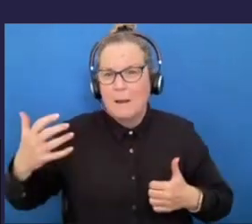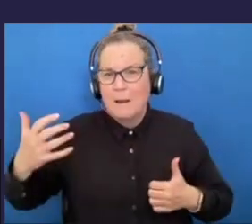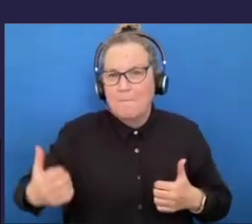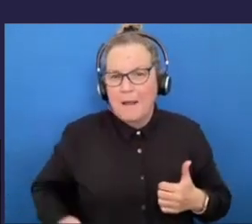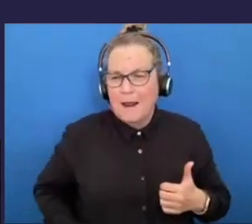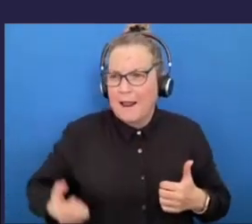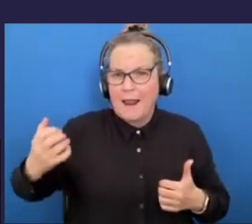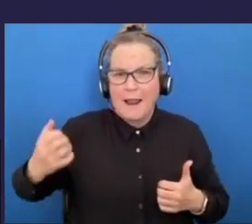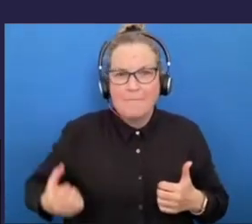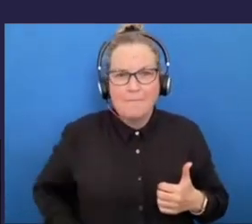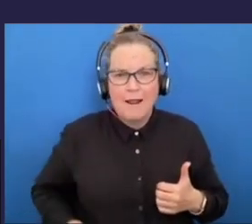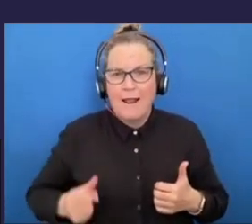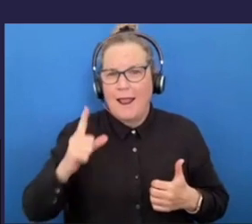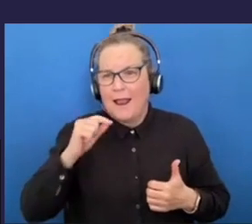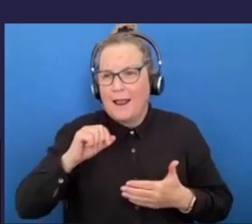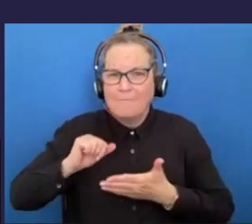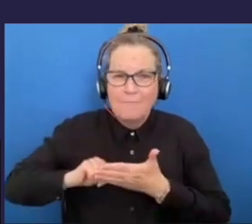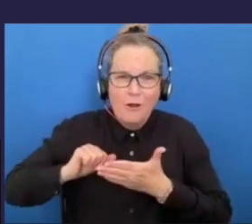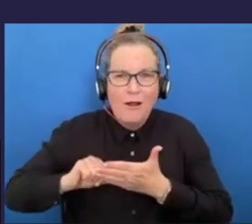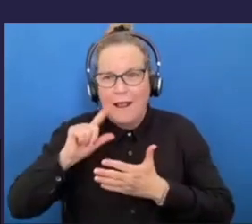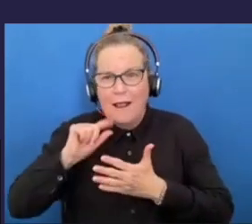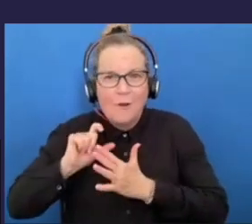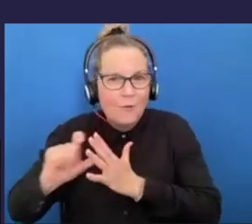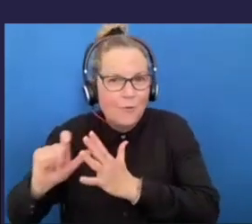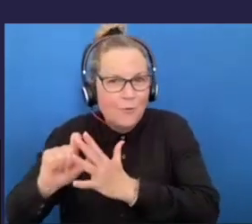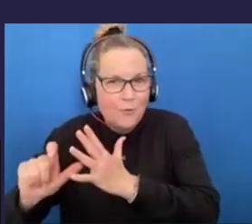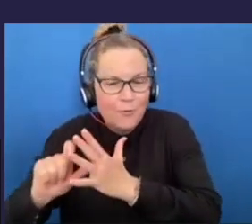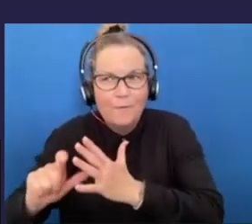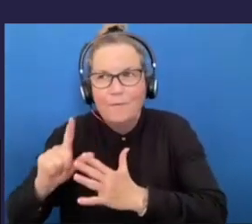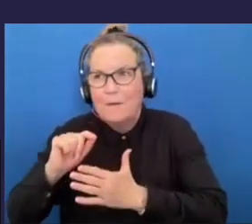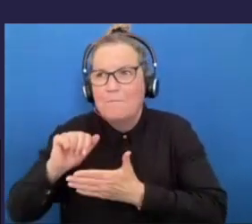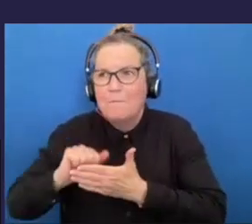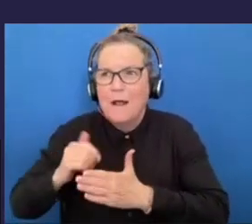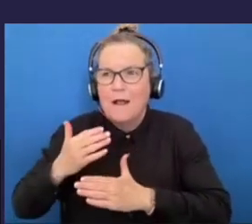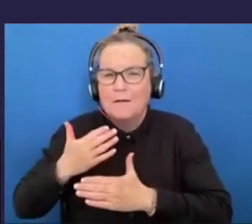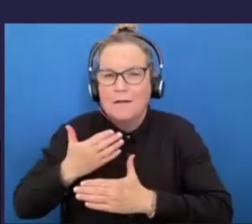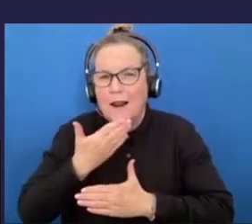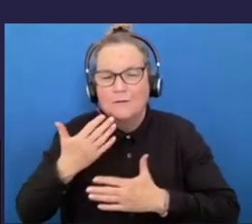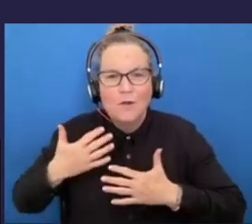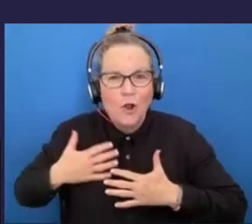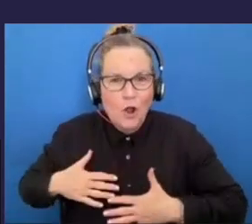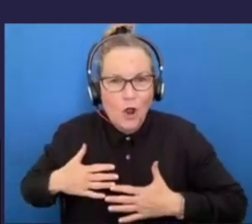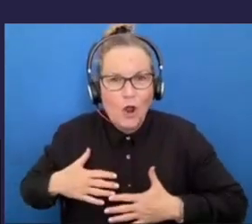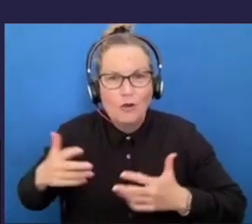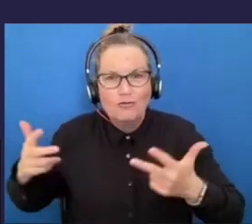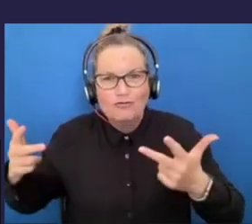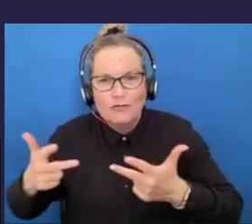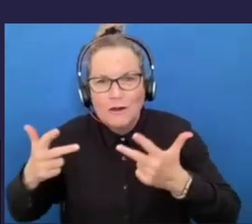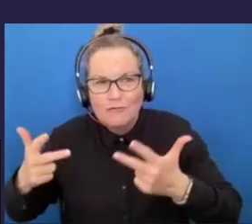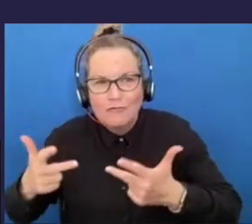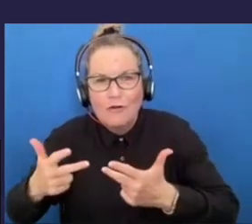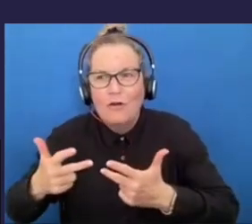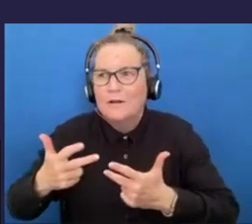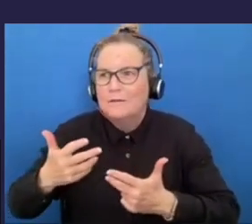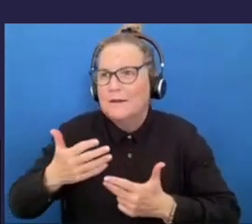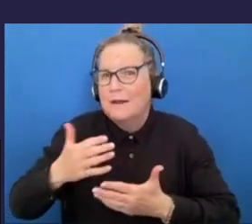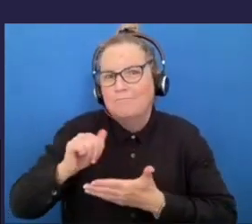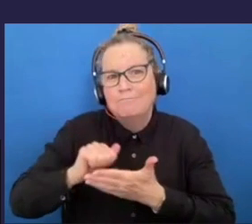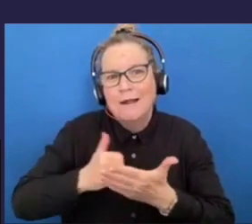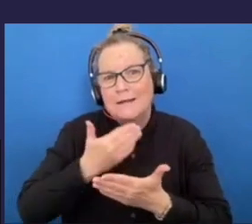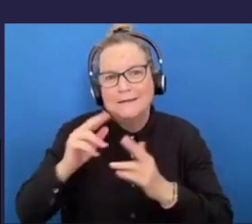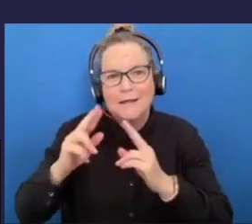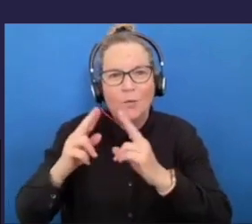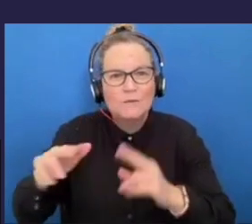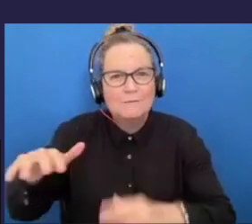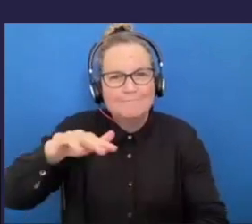many other parts of life, being able to buy nice clothes, eat at a restaurant, afford a nice place to live, and so on. Social